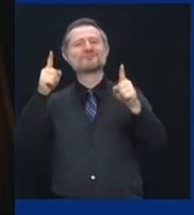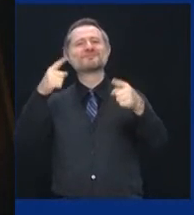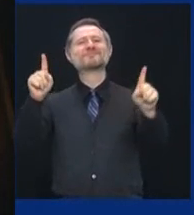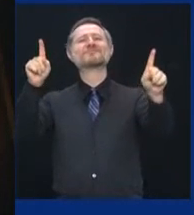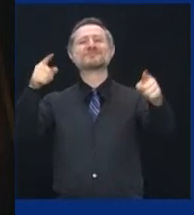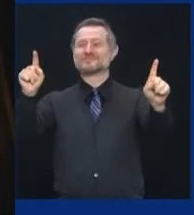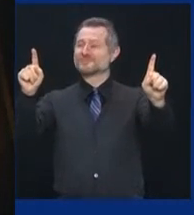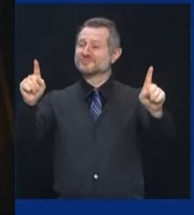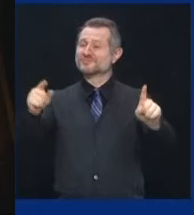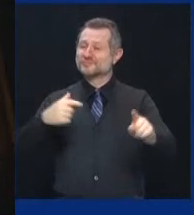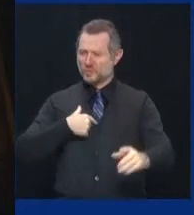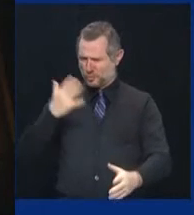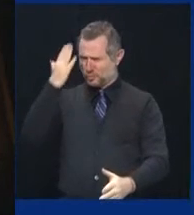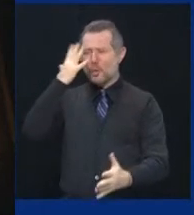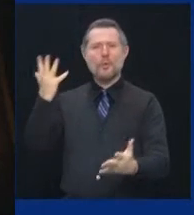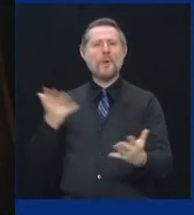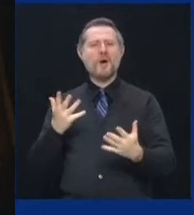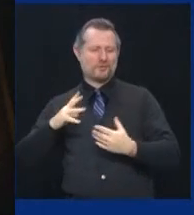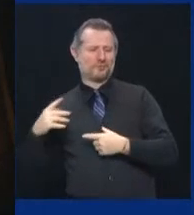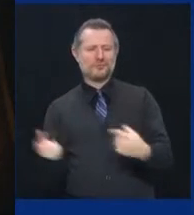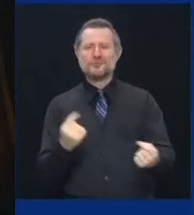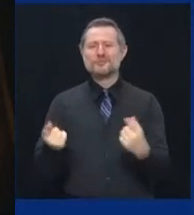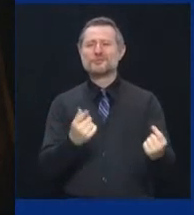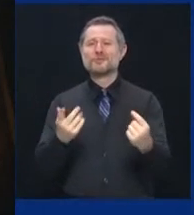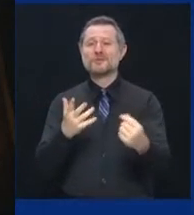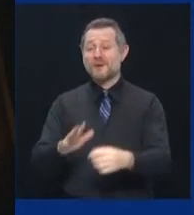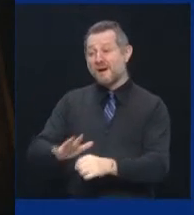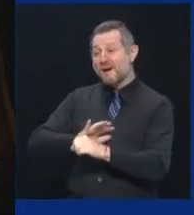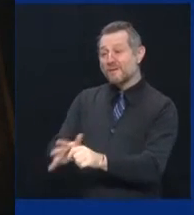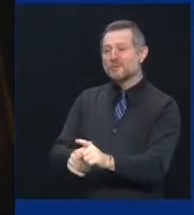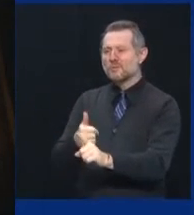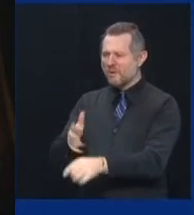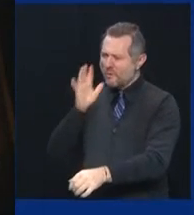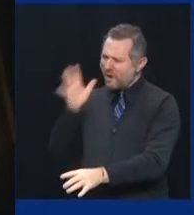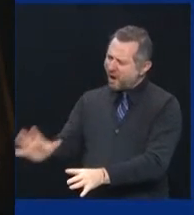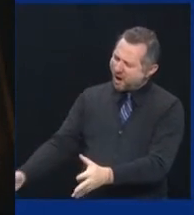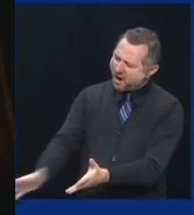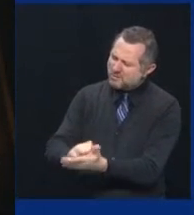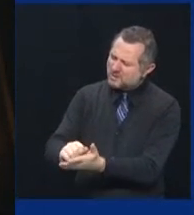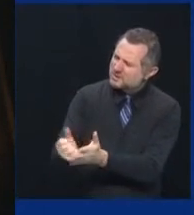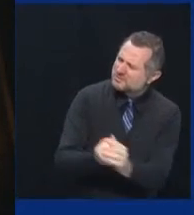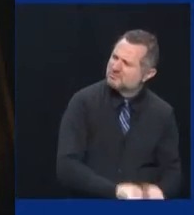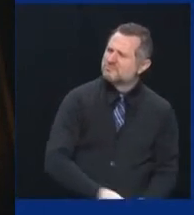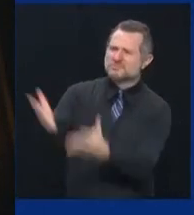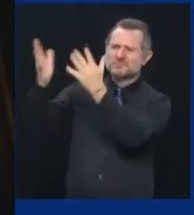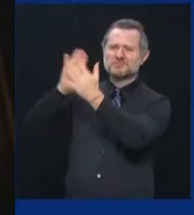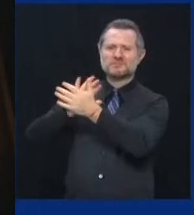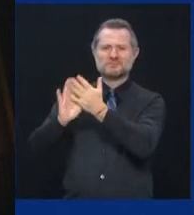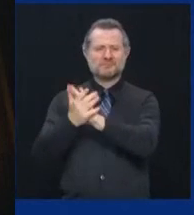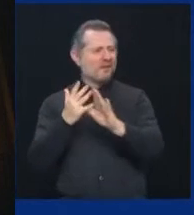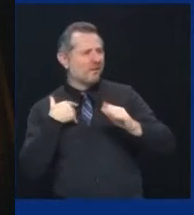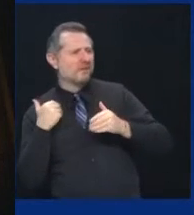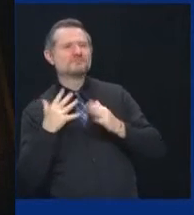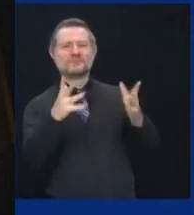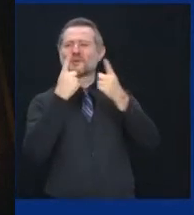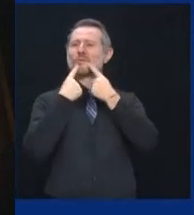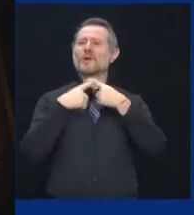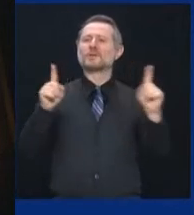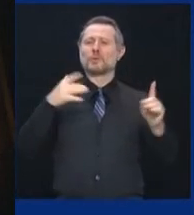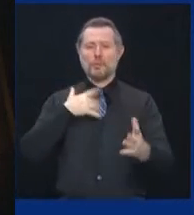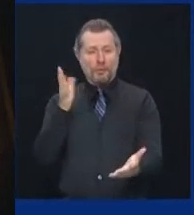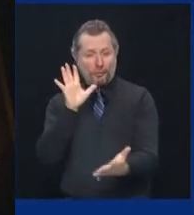we will do it. We will win the COVID war, and we will learn and grow from the experience. We are